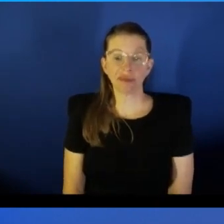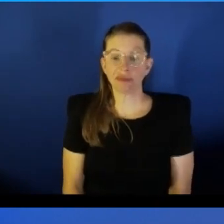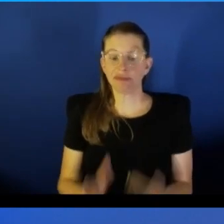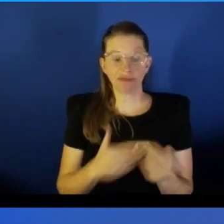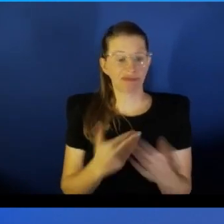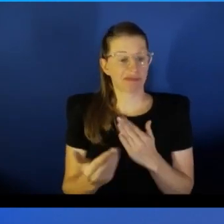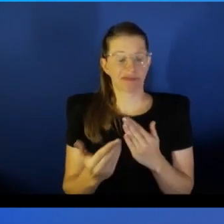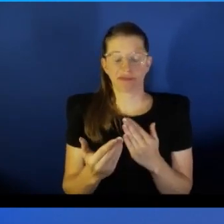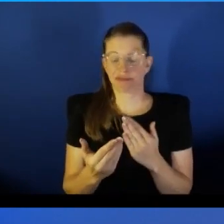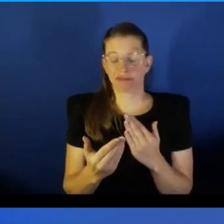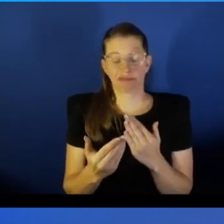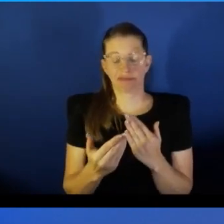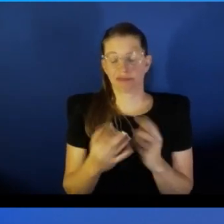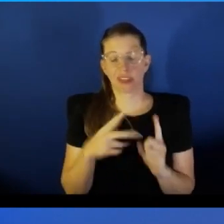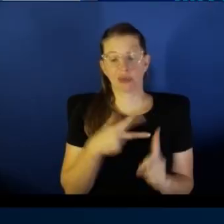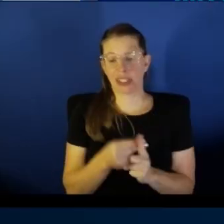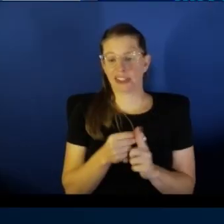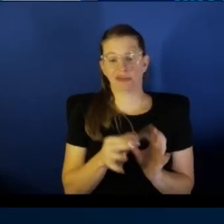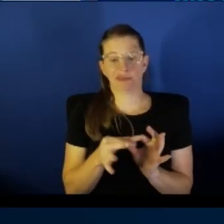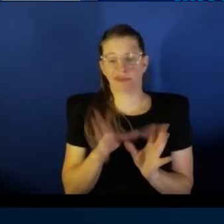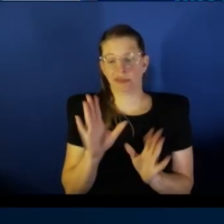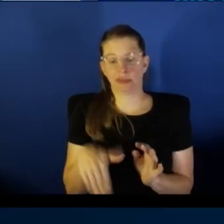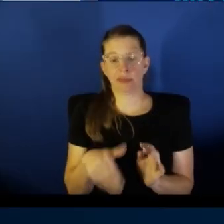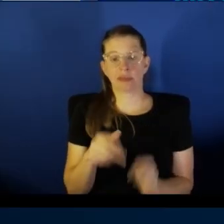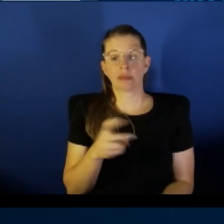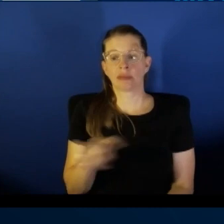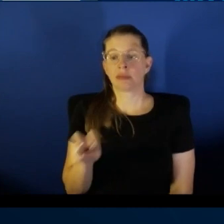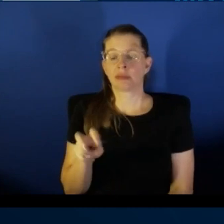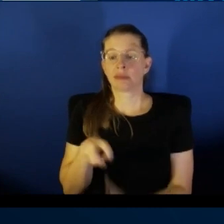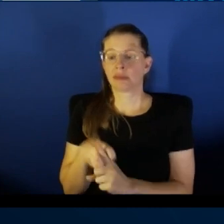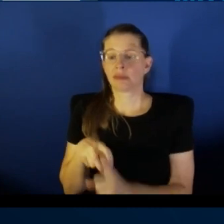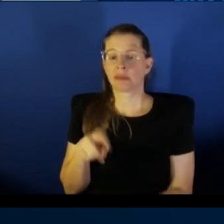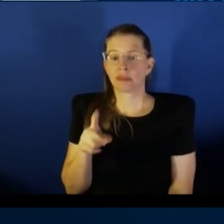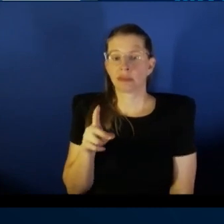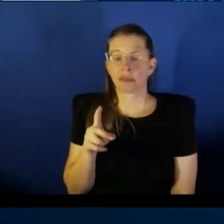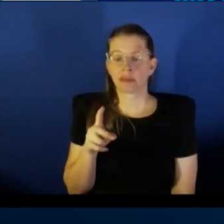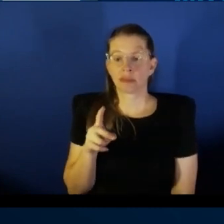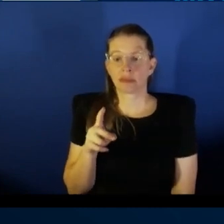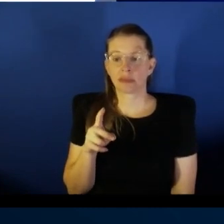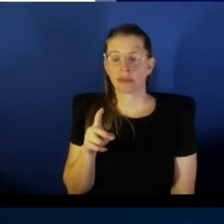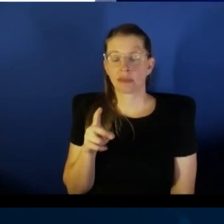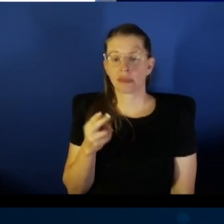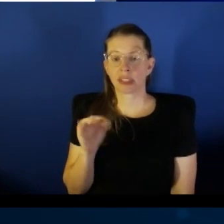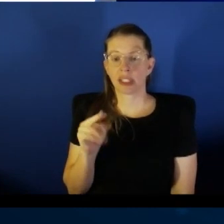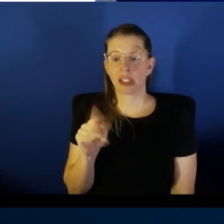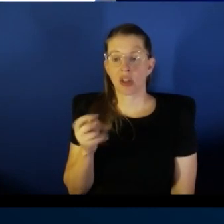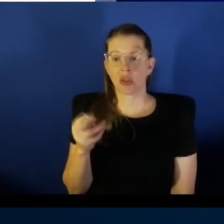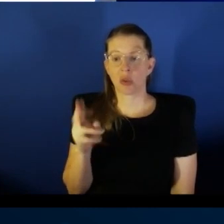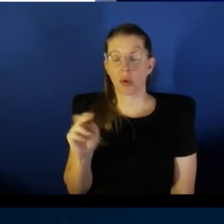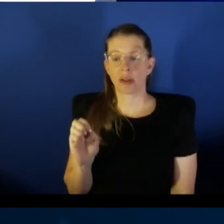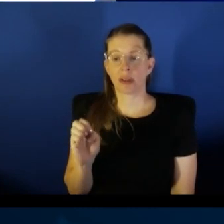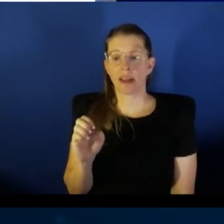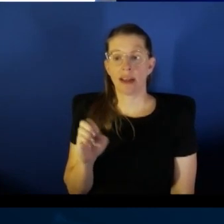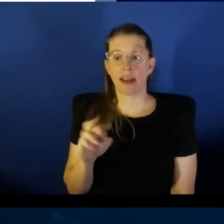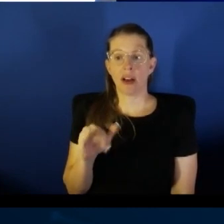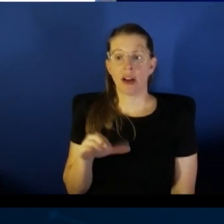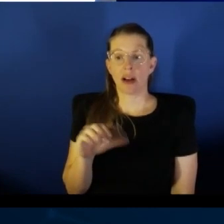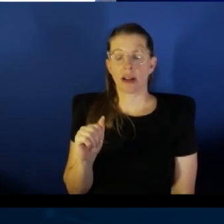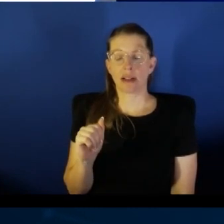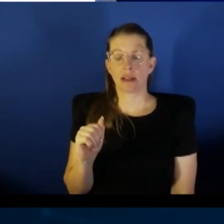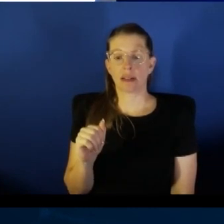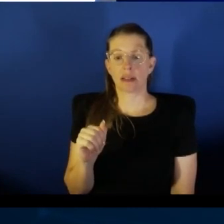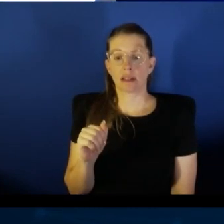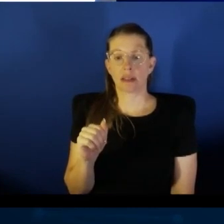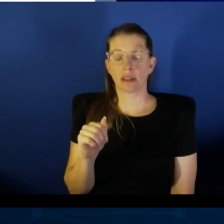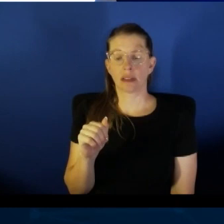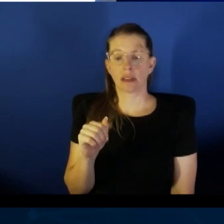just kind of like a correlation there. I'm going to bounce over to Dr. Hinthorn really quick because we have a COVID question for you. Eric wants to know, should I or can I ask for